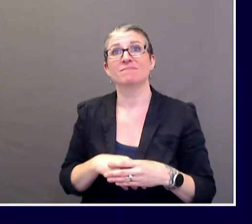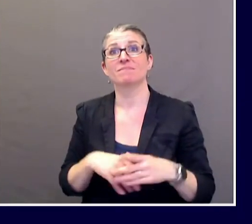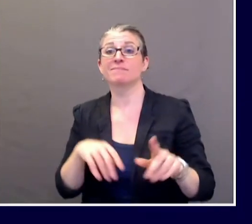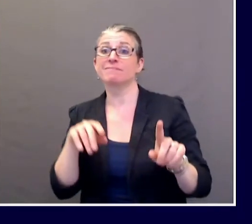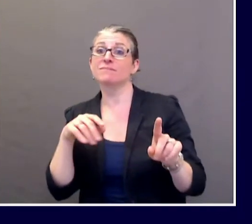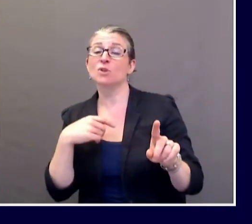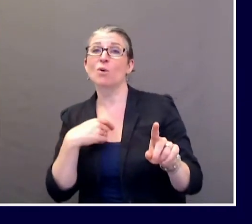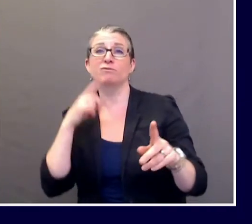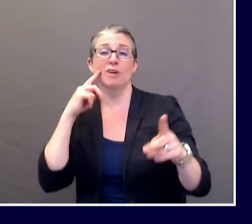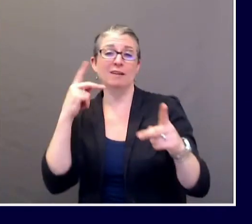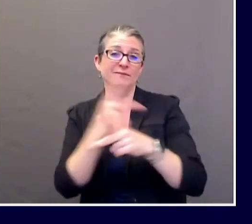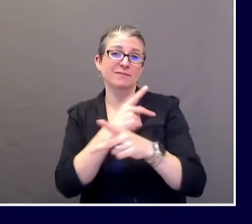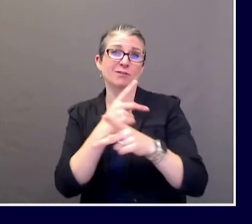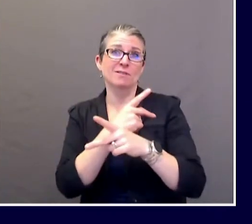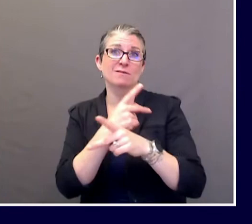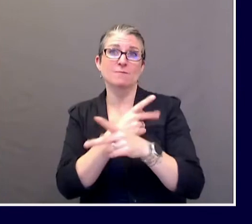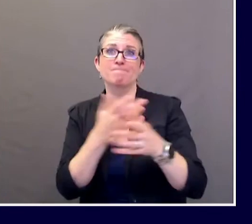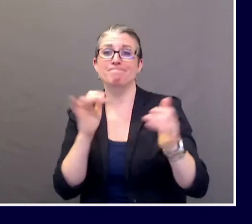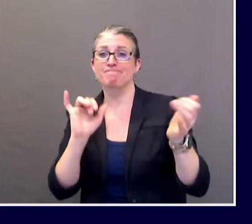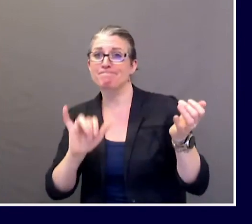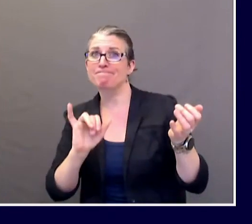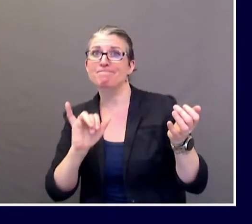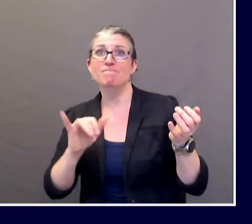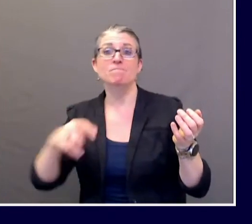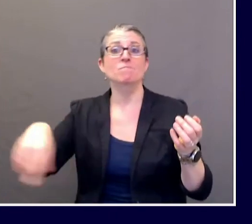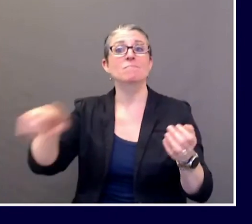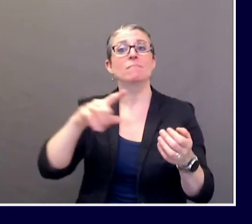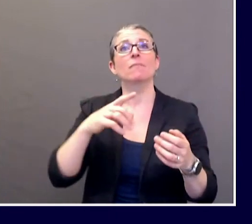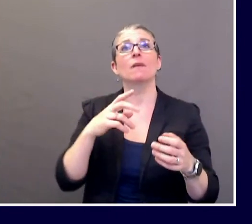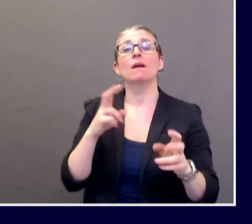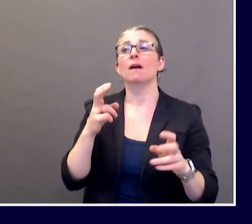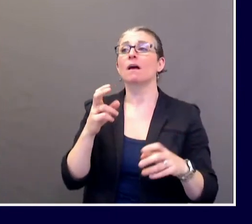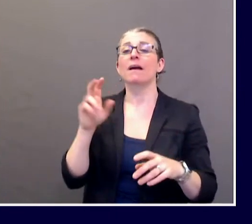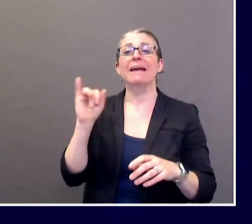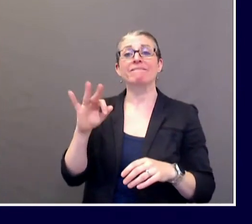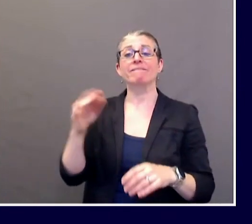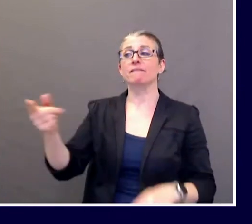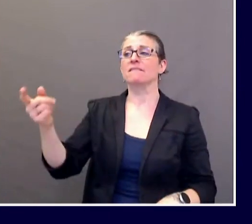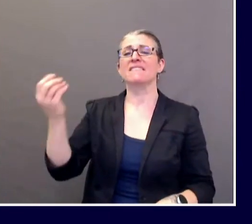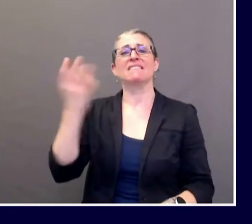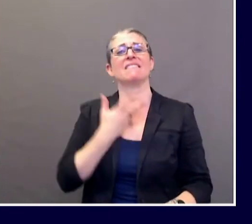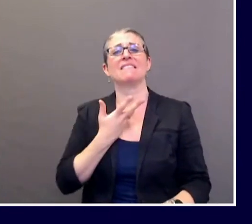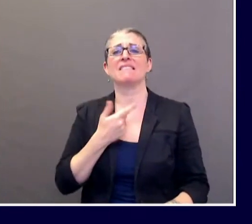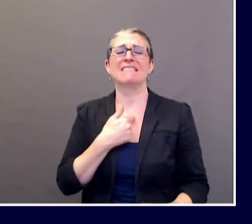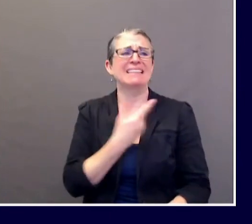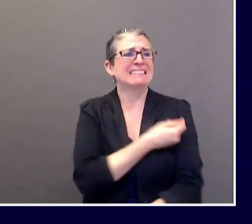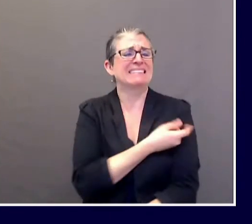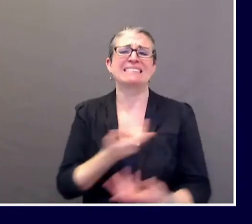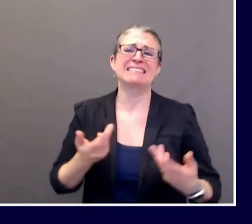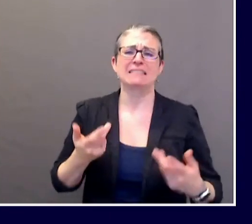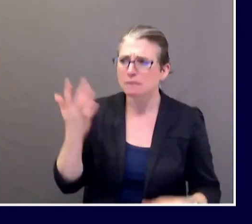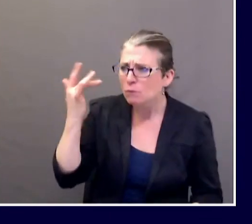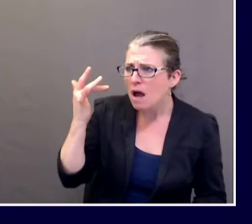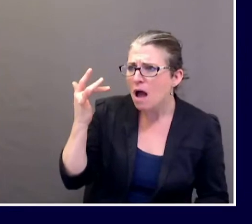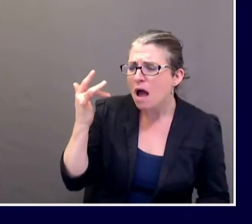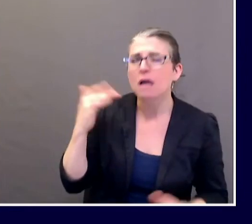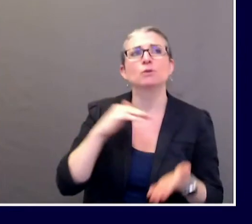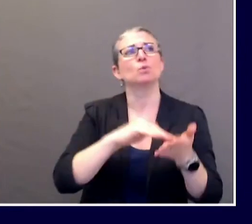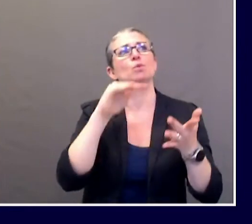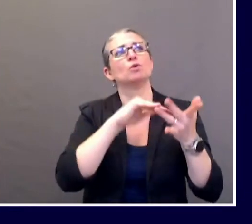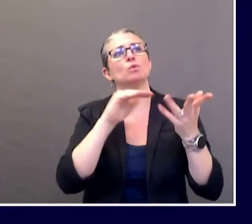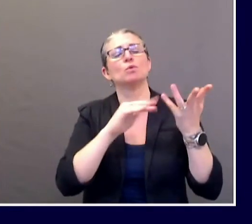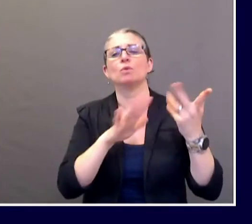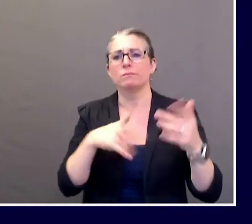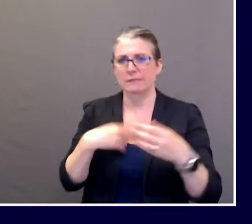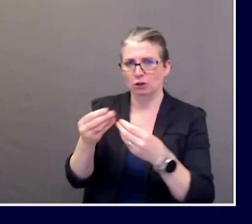continue to put that right in front of people to make sure that that is an easy as well as a accessible choice. Thank